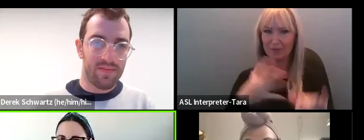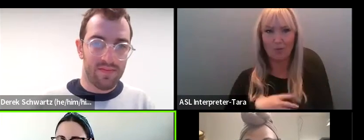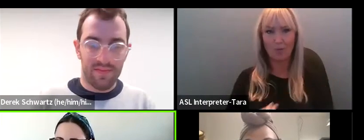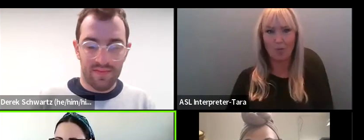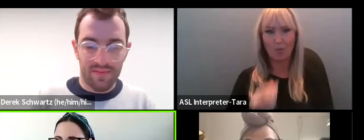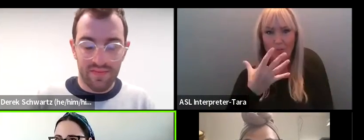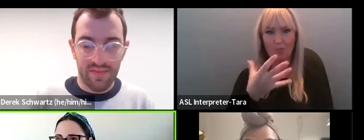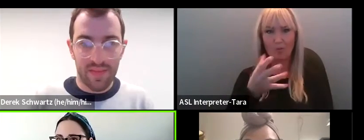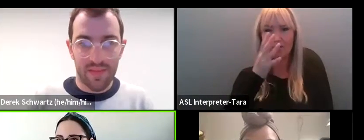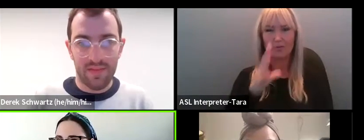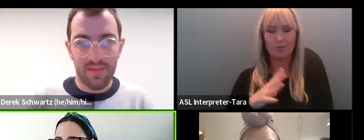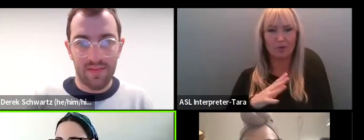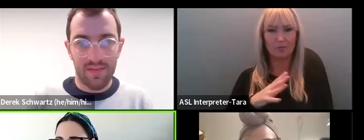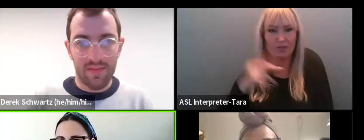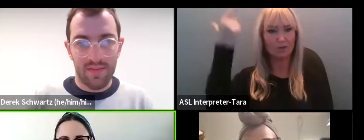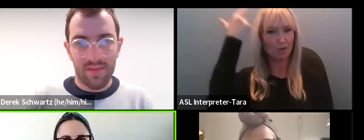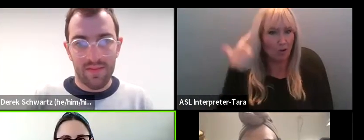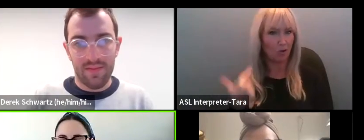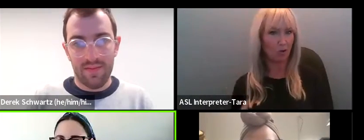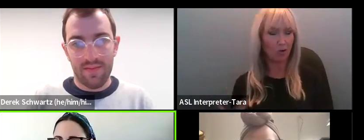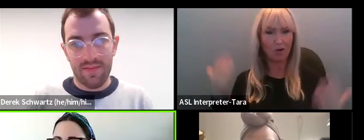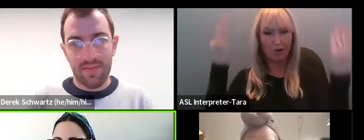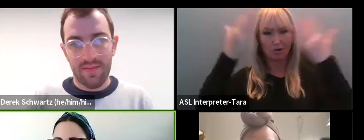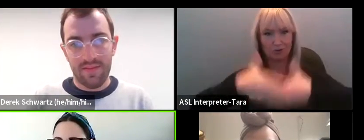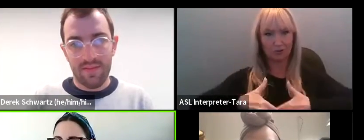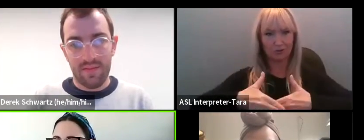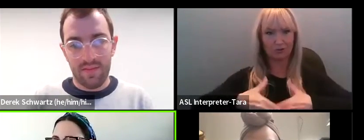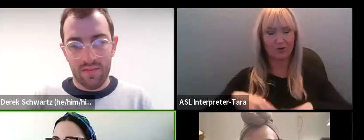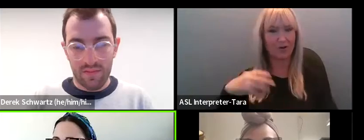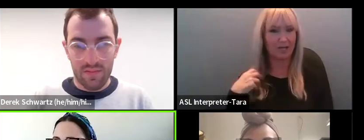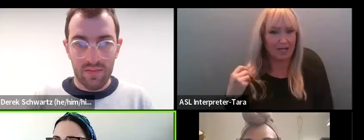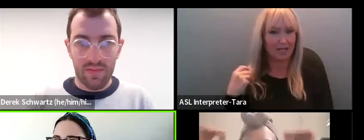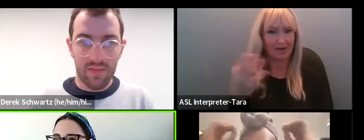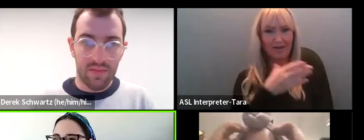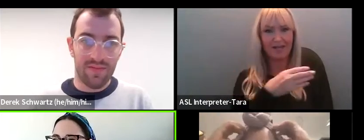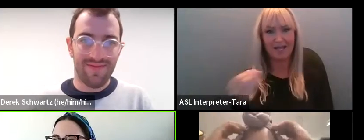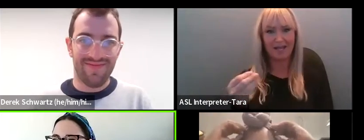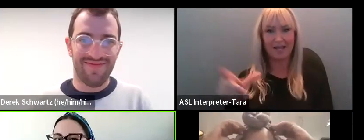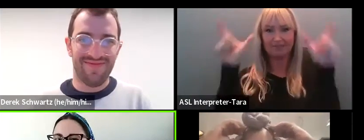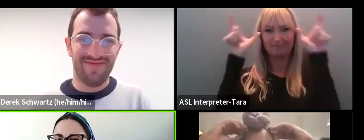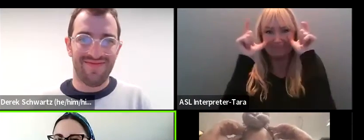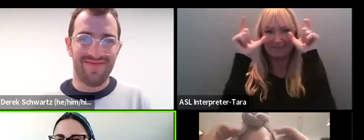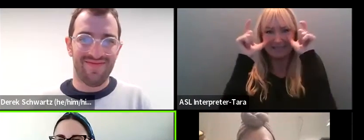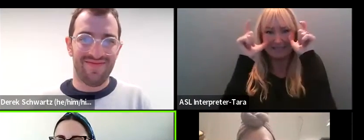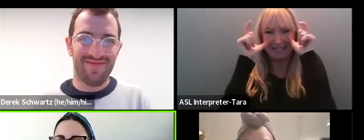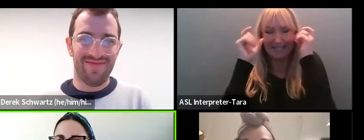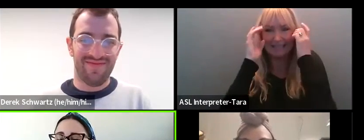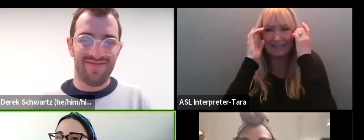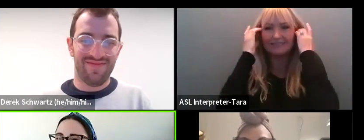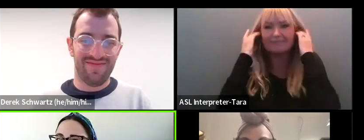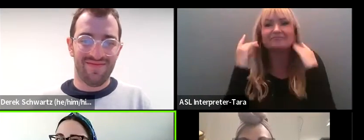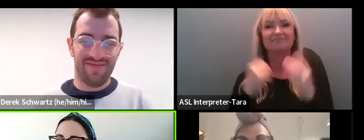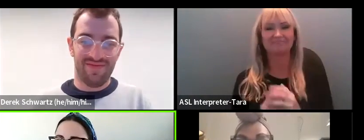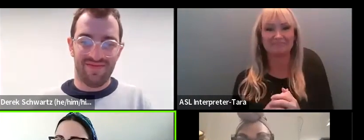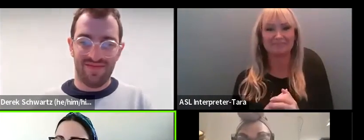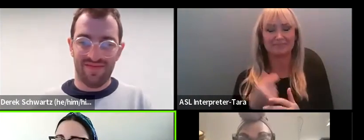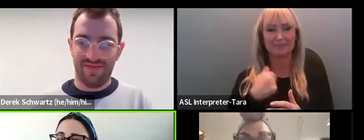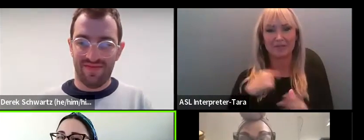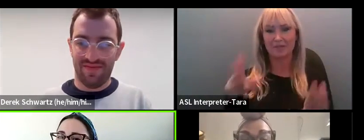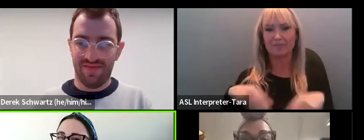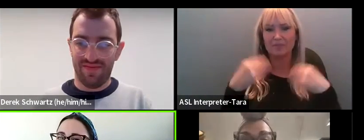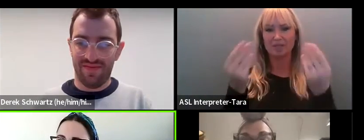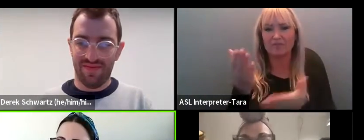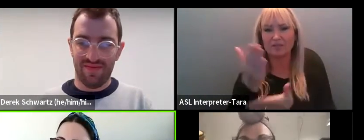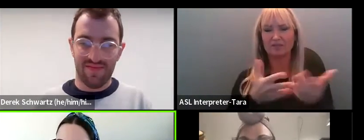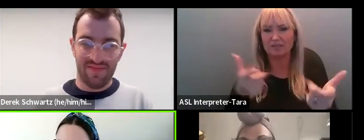hair and big old glasses on my face, gesticulating aggressively at the camera. I am just providing some quick context